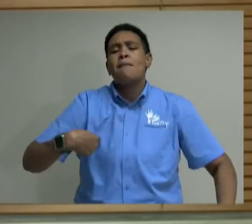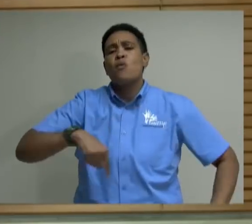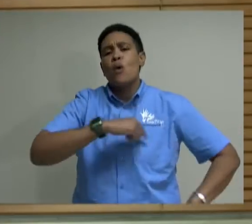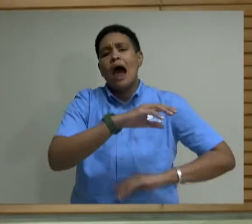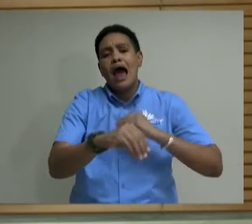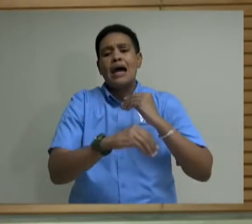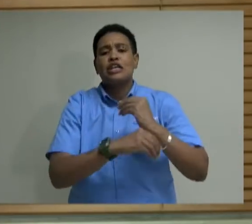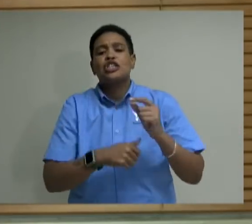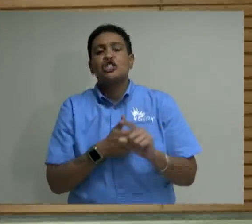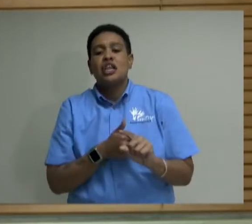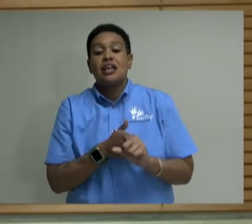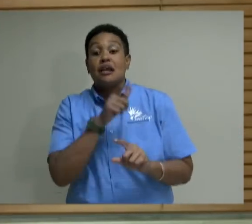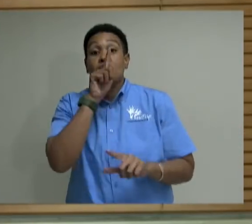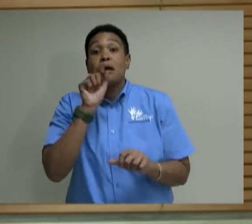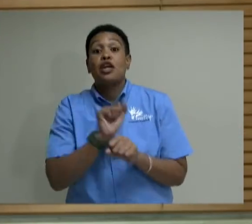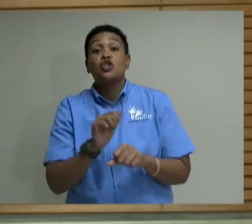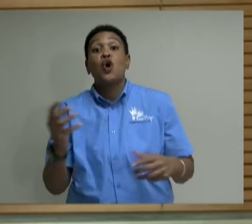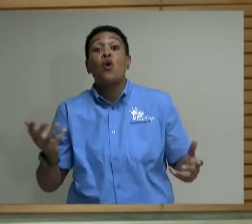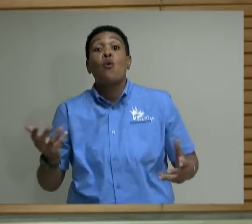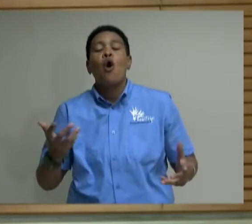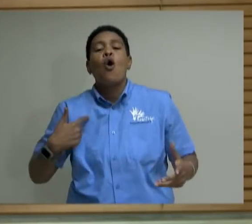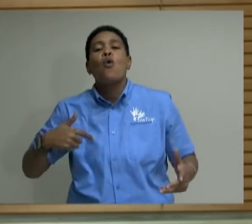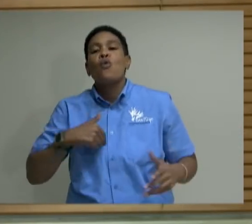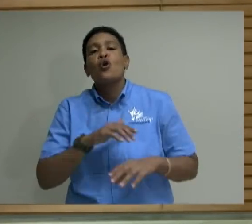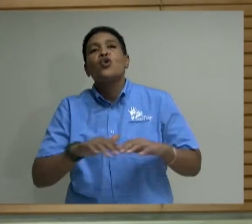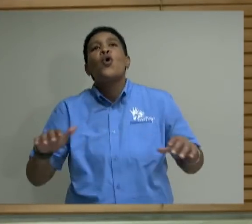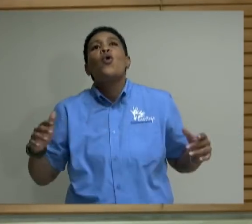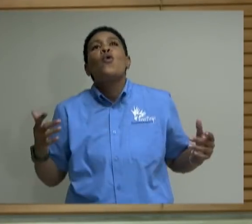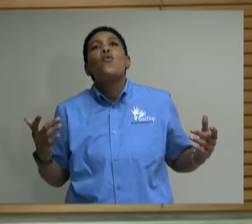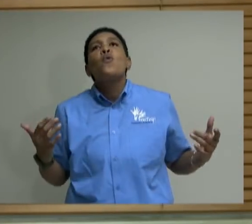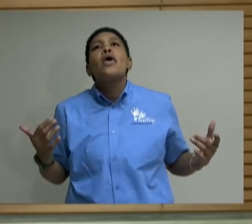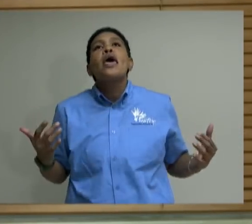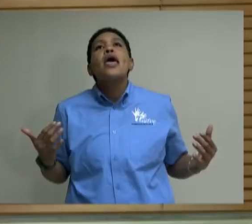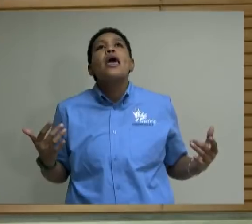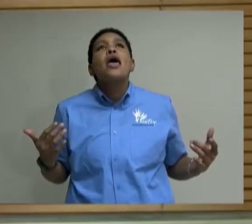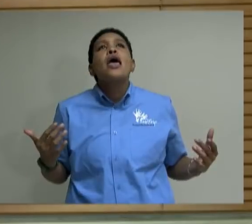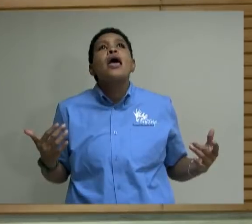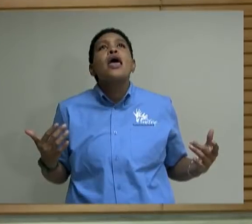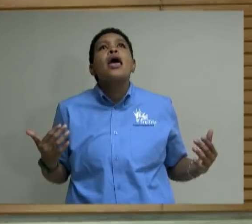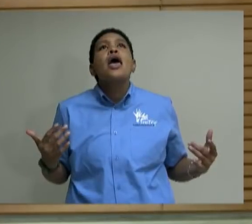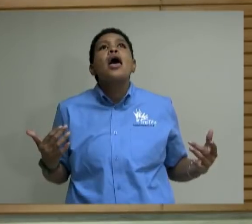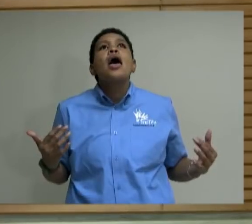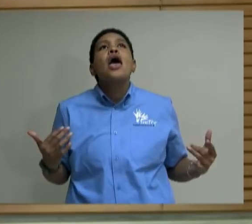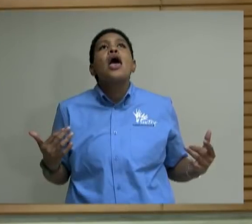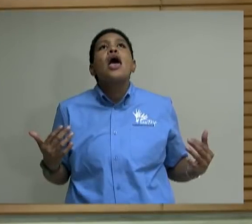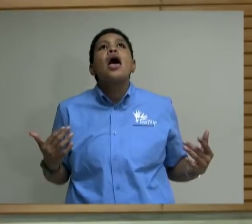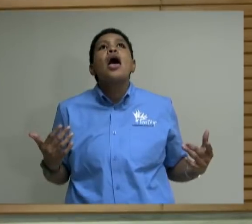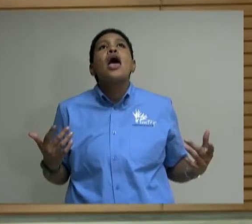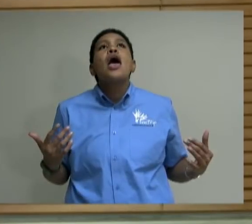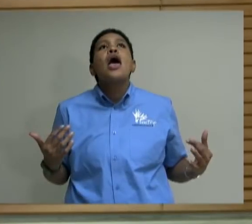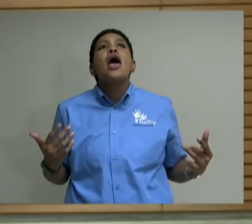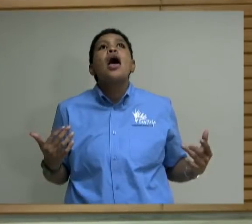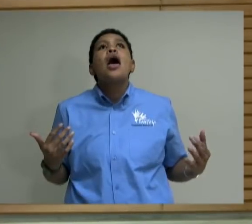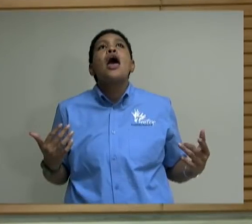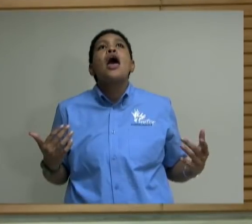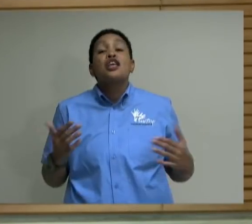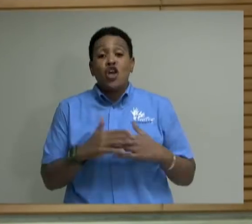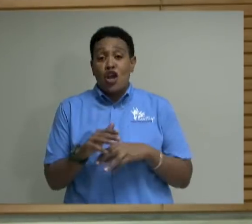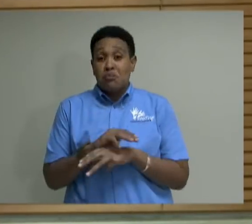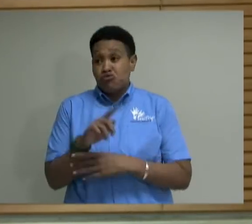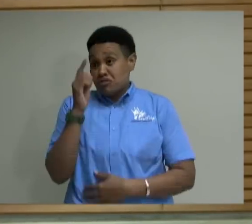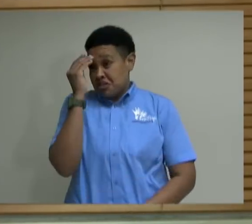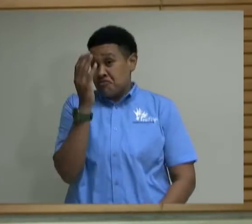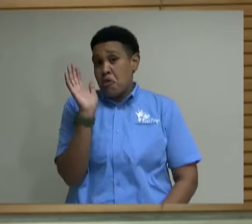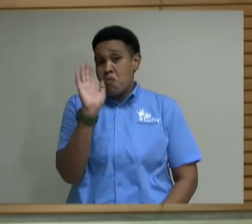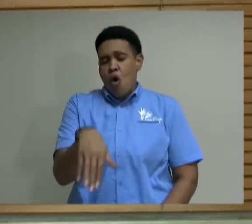also ensuring that we don't just wait on the ministry to give us that go ahead. What we do